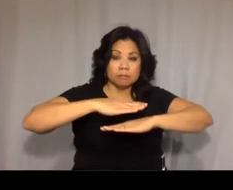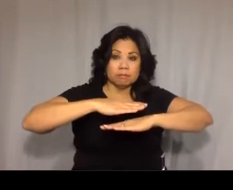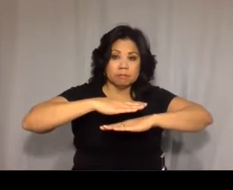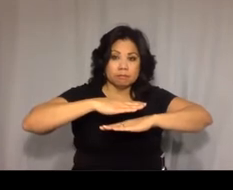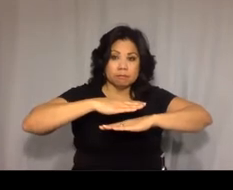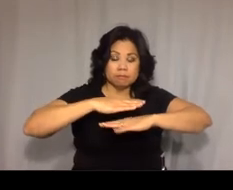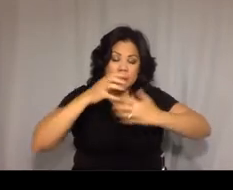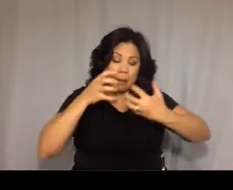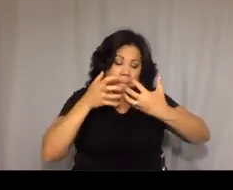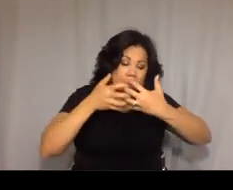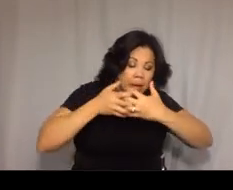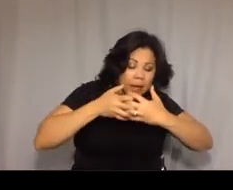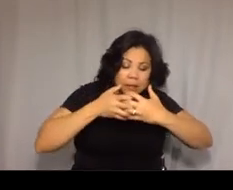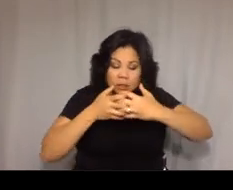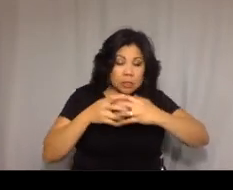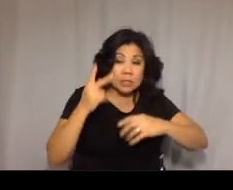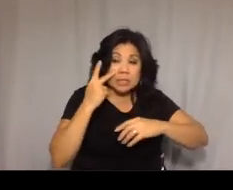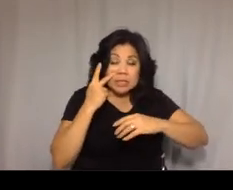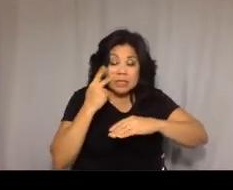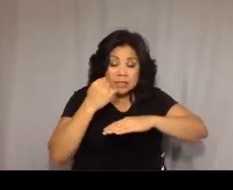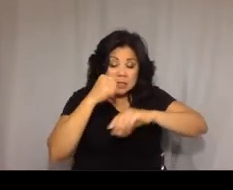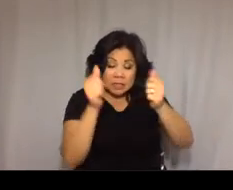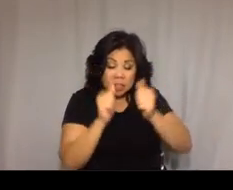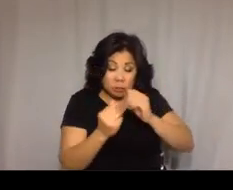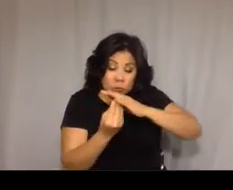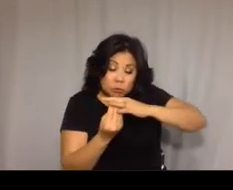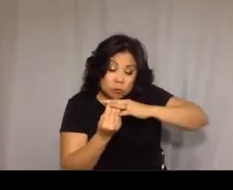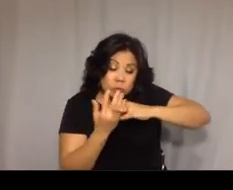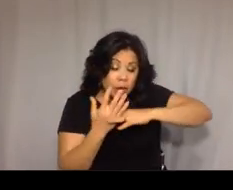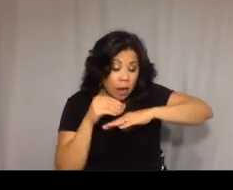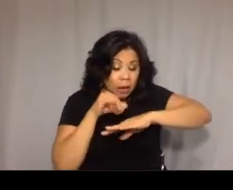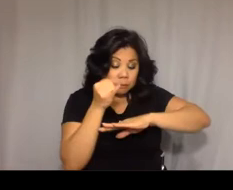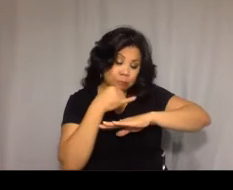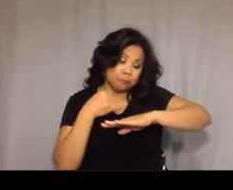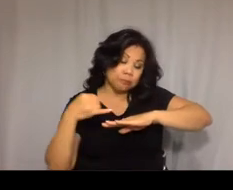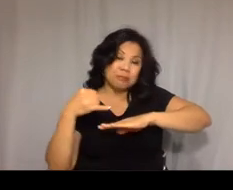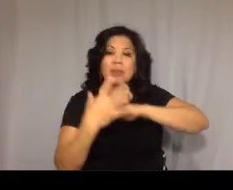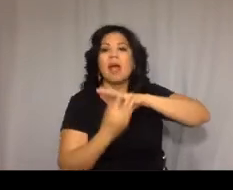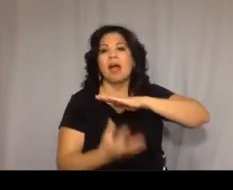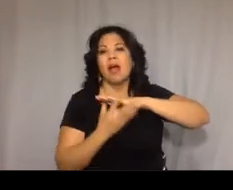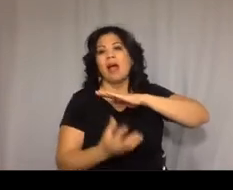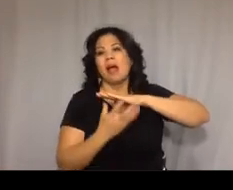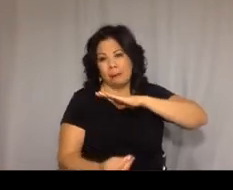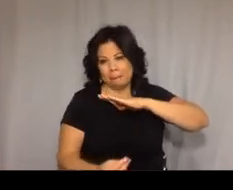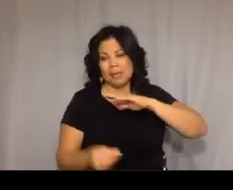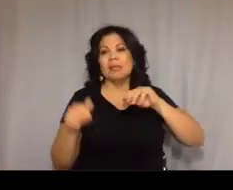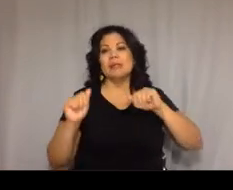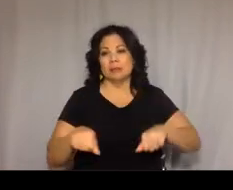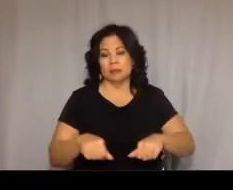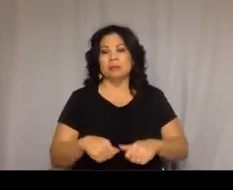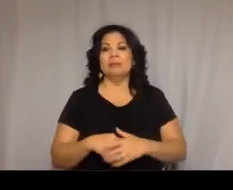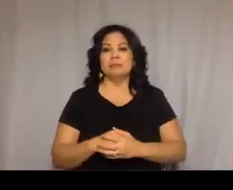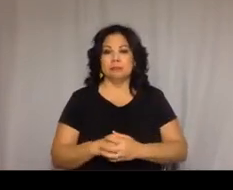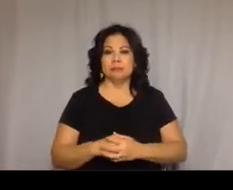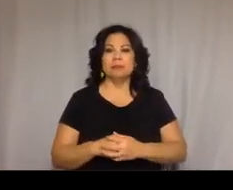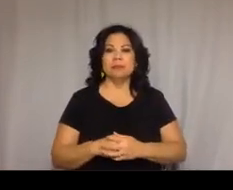that I can see. Oh, can I see my shapes? Yes. Make sure that I can see my shapes. Try to get it matched up there so that I